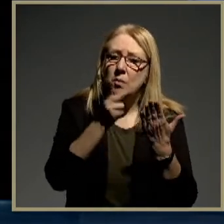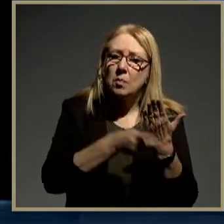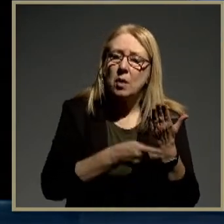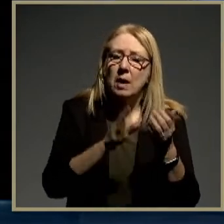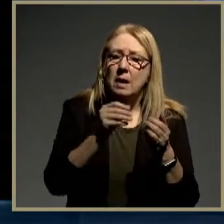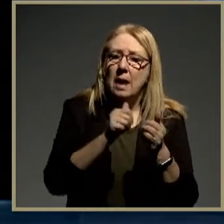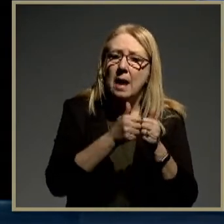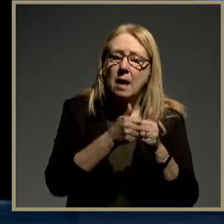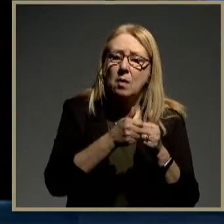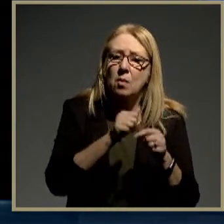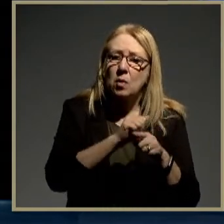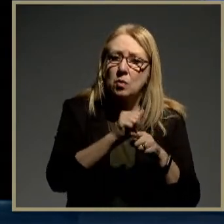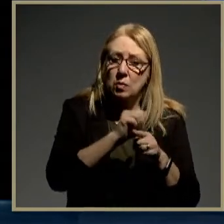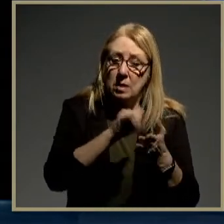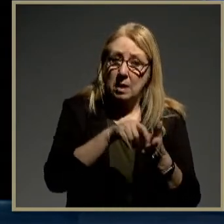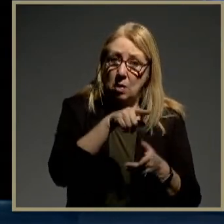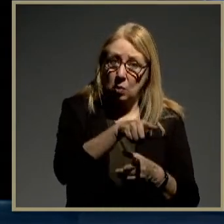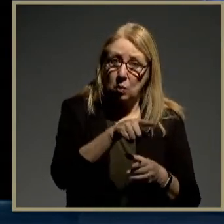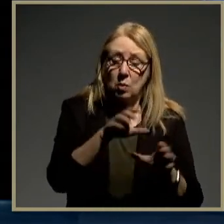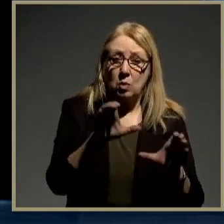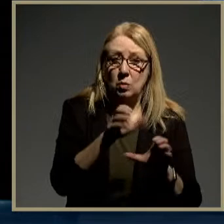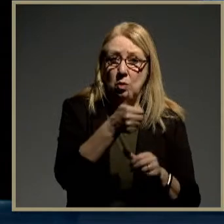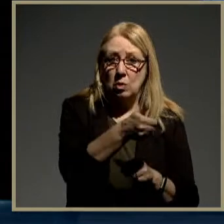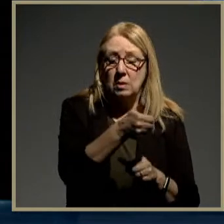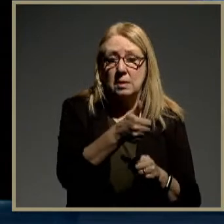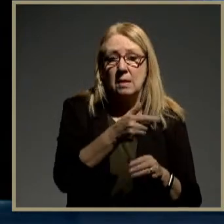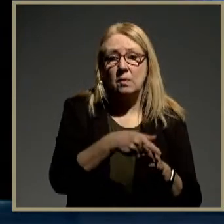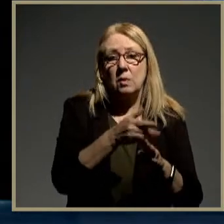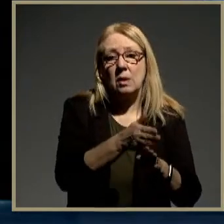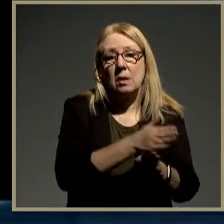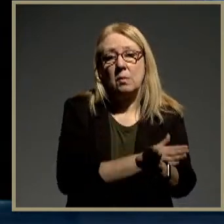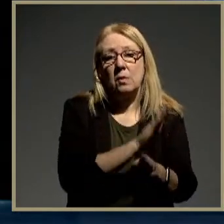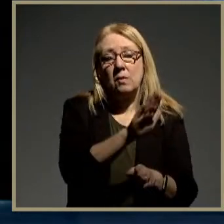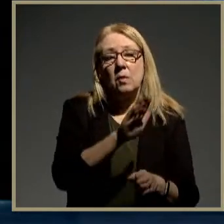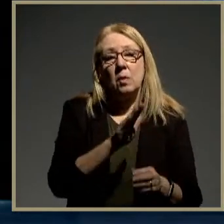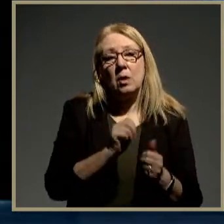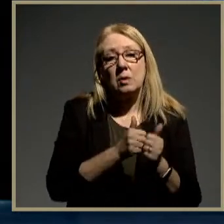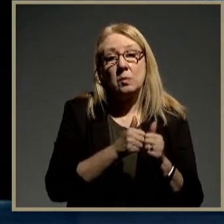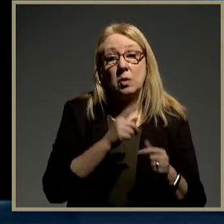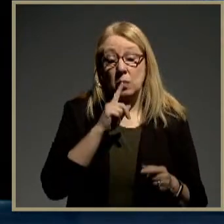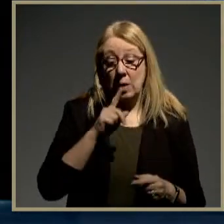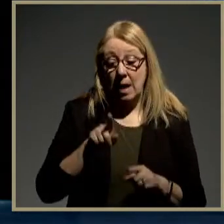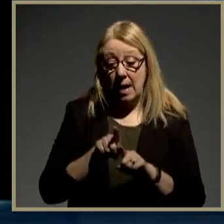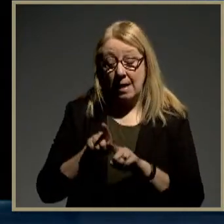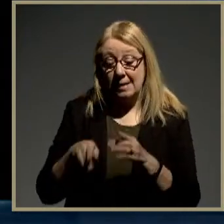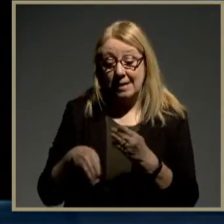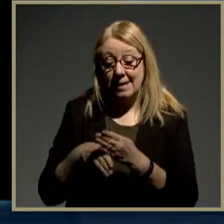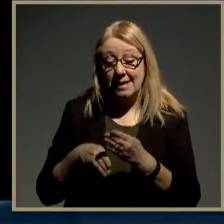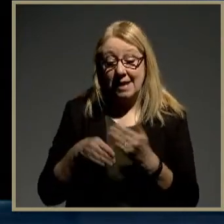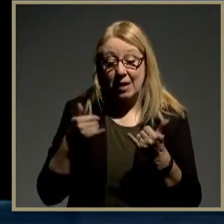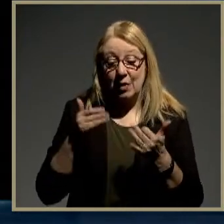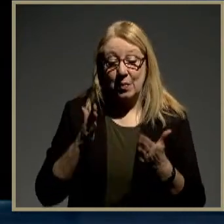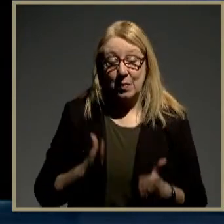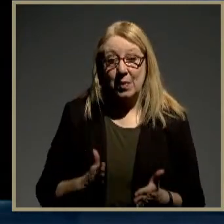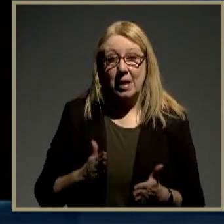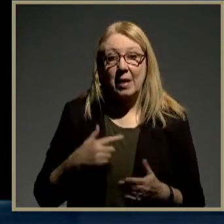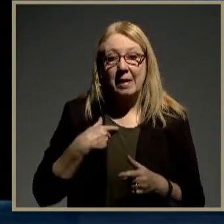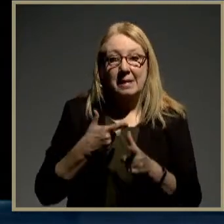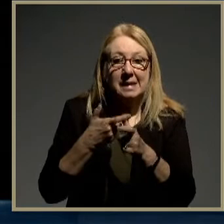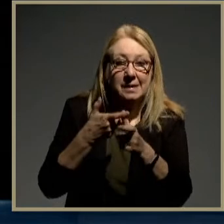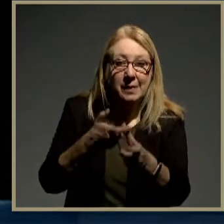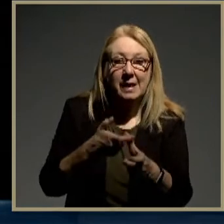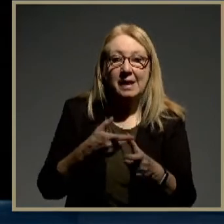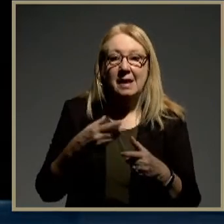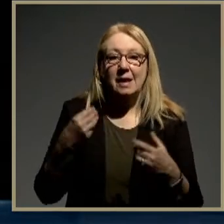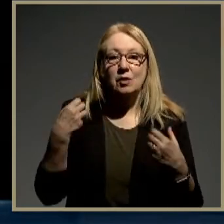of training that you're doing to optimize your performance? I think as a soccer player, you know, mainly working on speed and